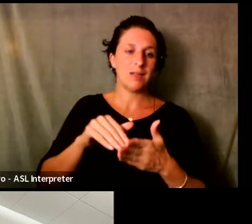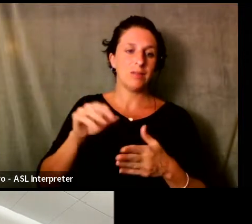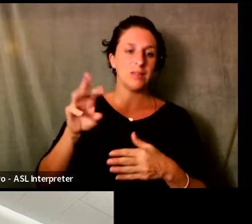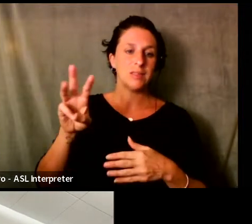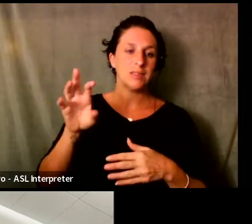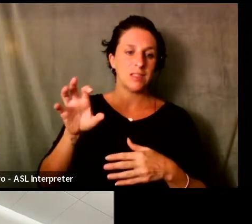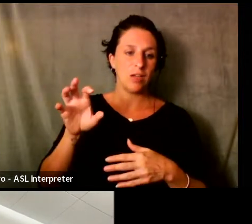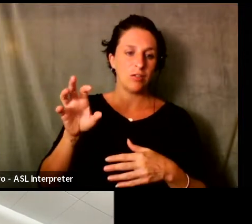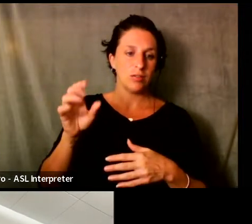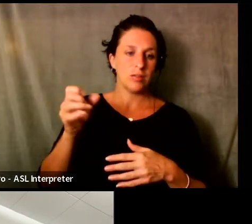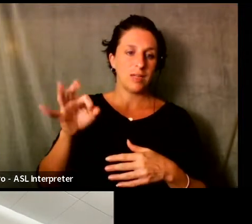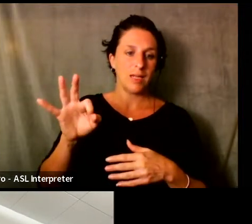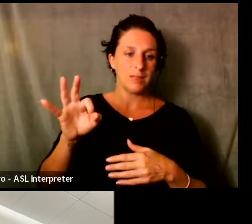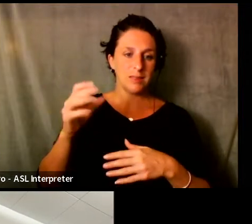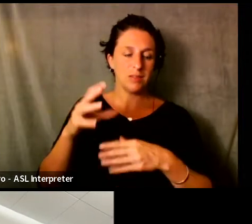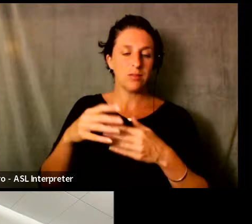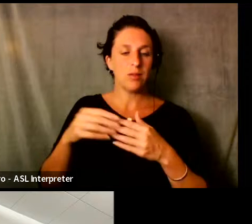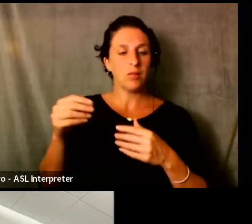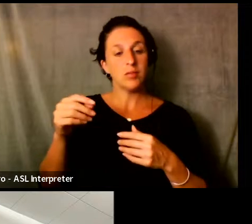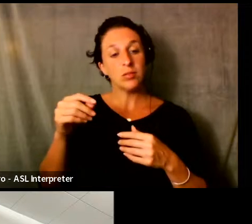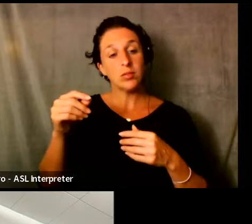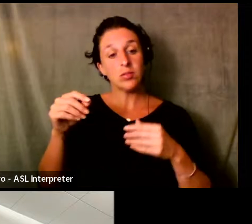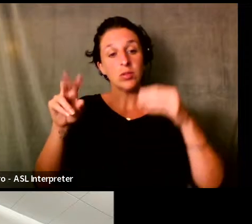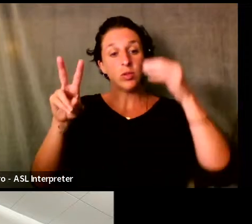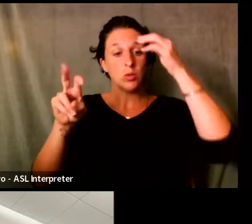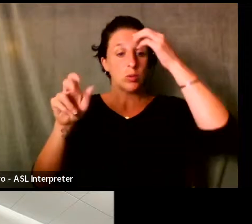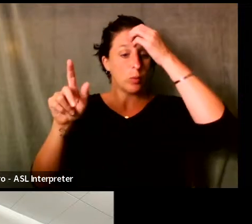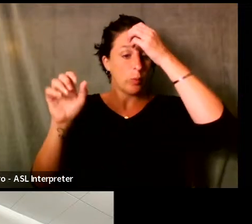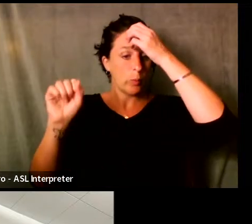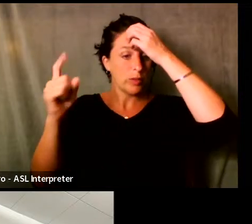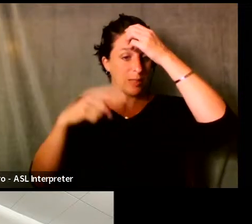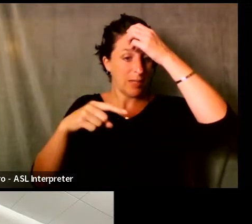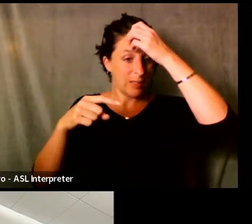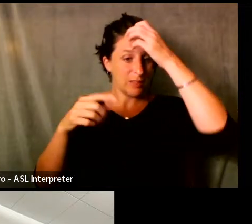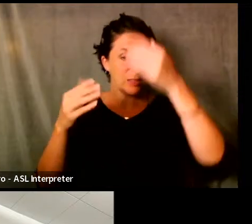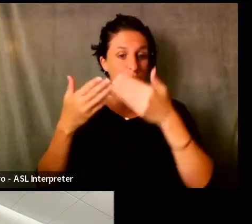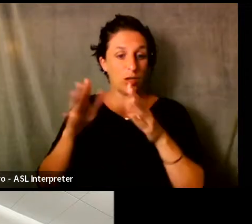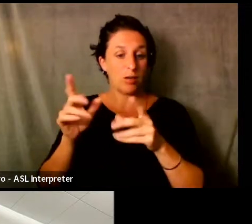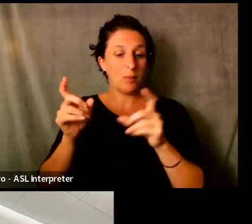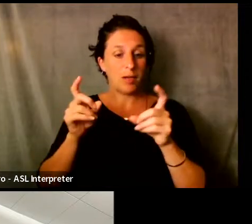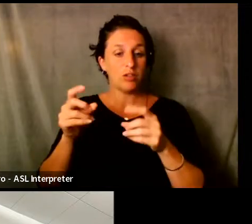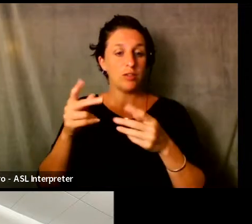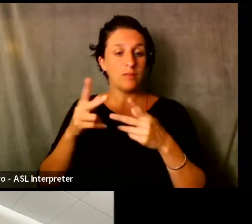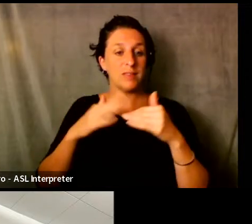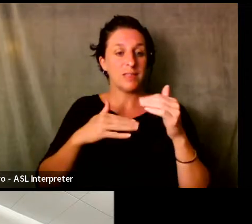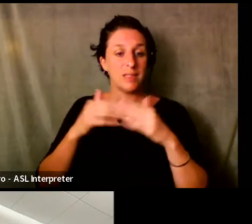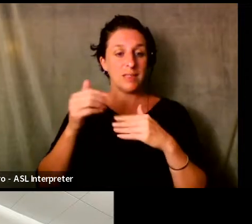$176,619, 221 workdays. Charlie Royce, General Manager of Facilities,